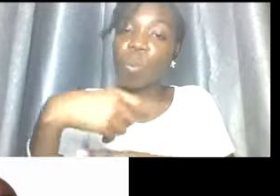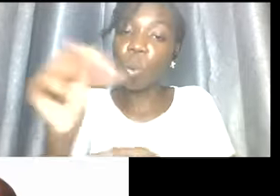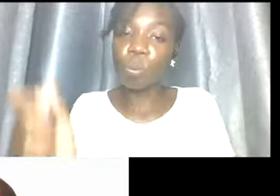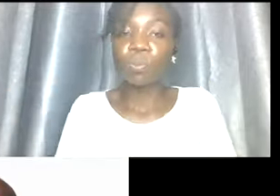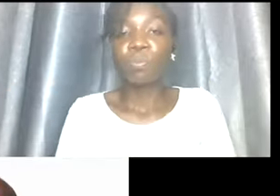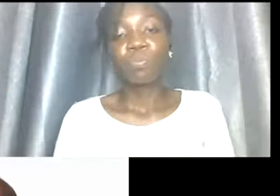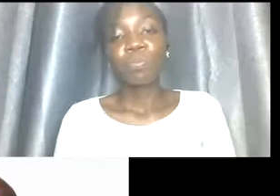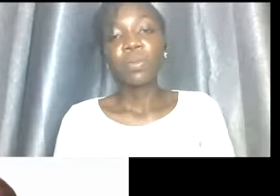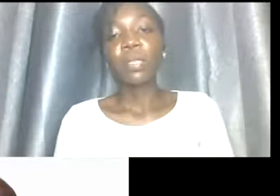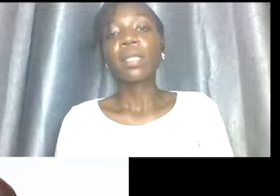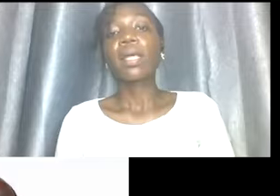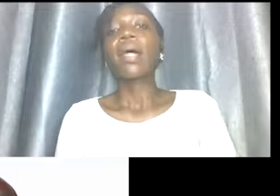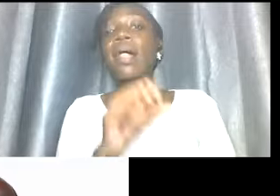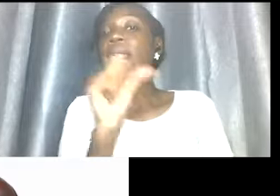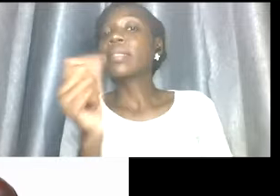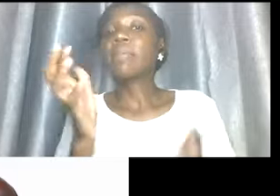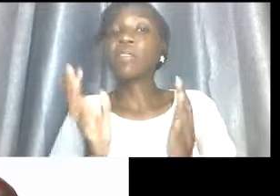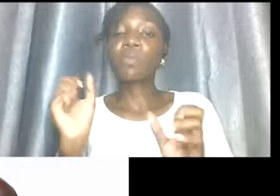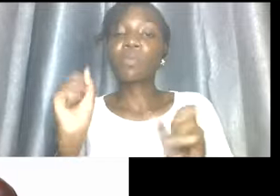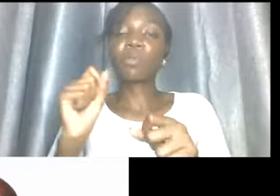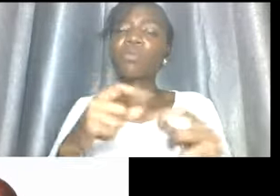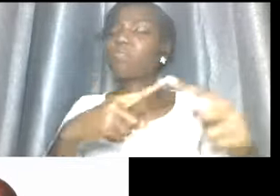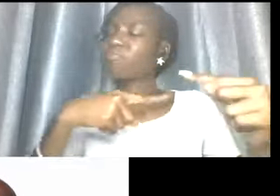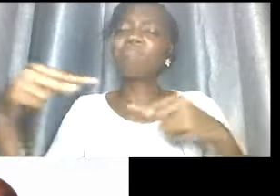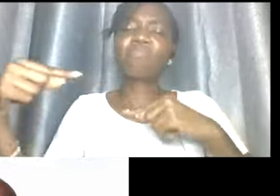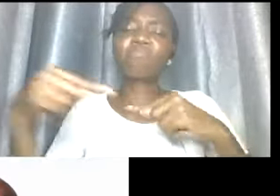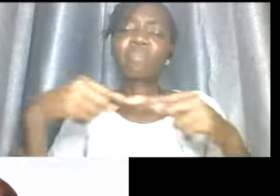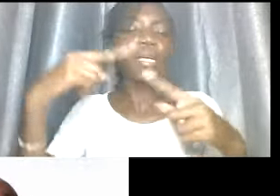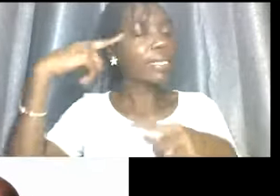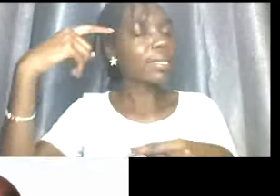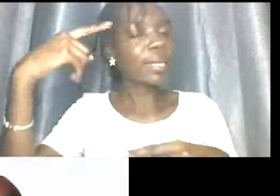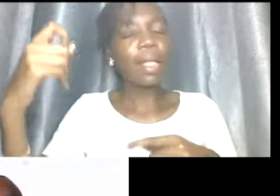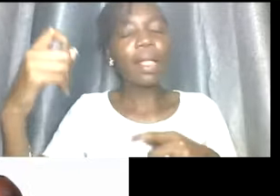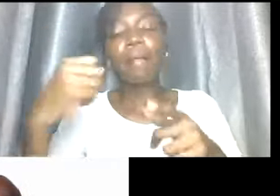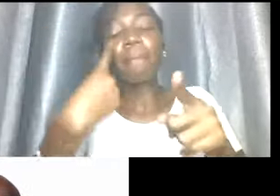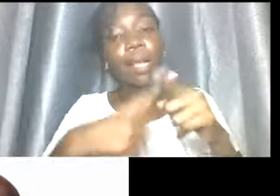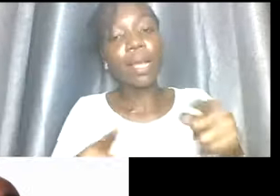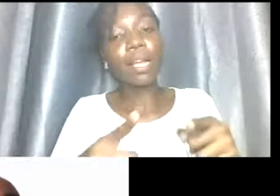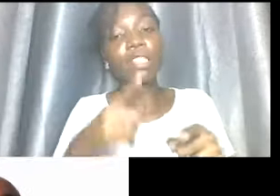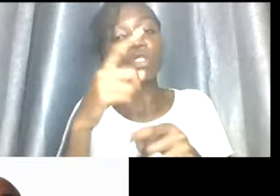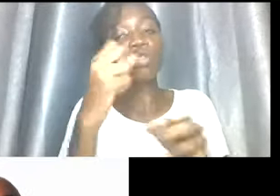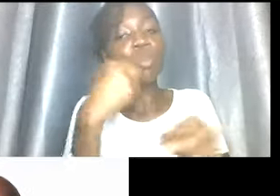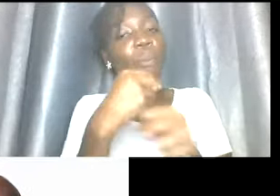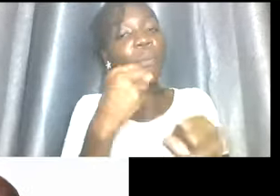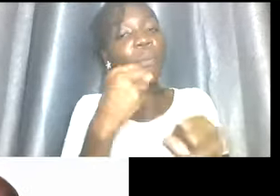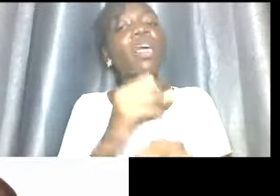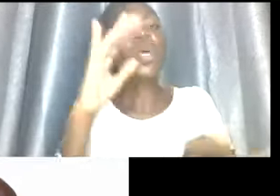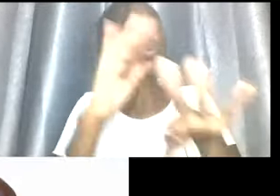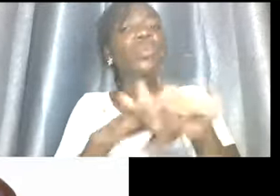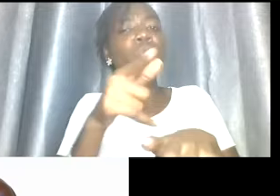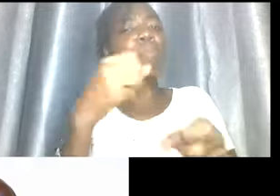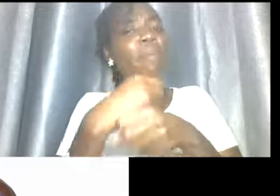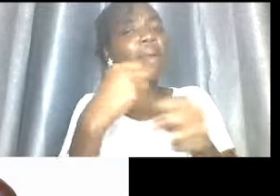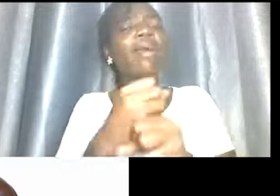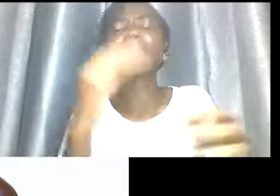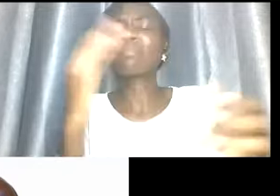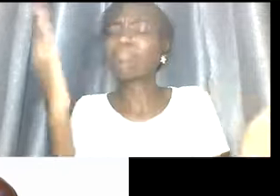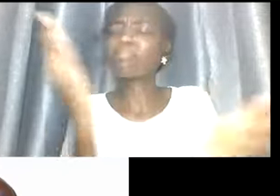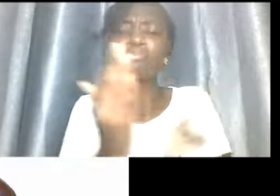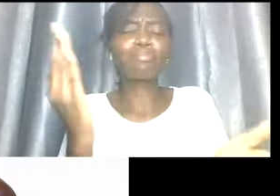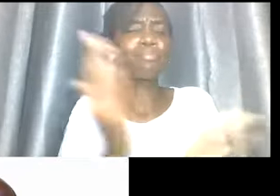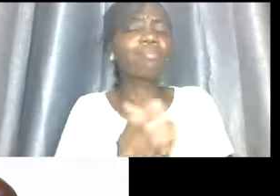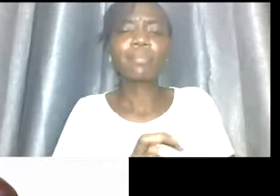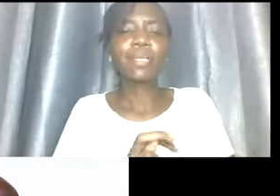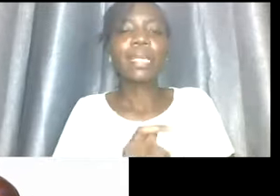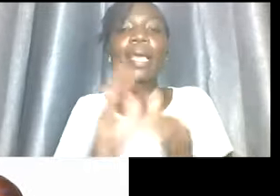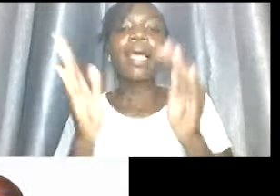persons can sell you a dream, but you have to make that dream your goal in order to make it a reality. And I made that my